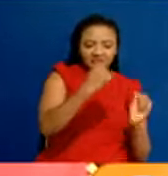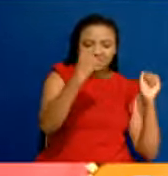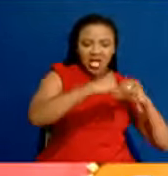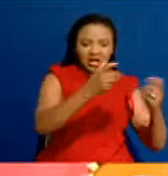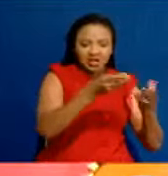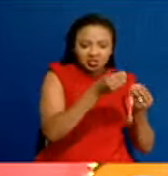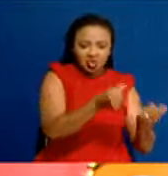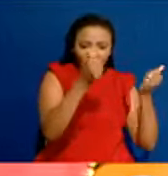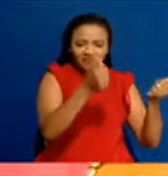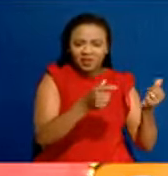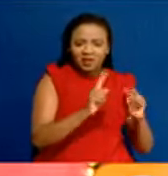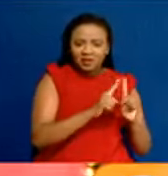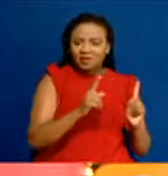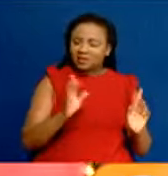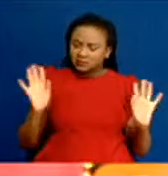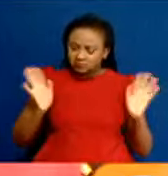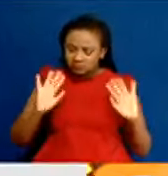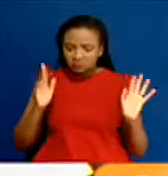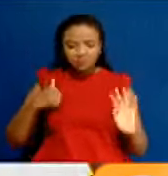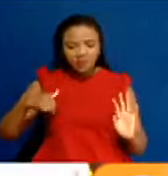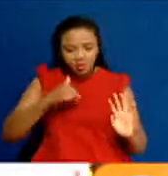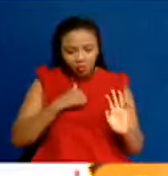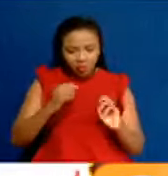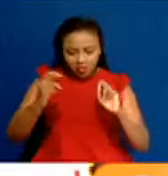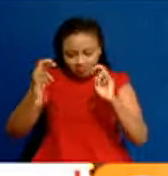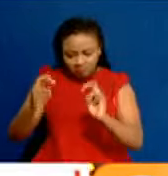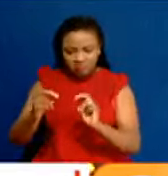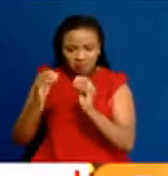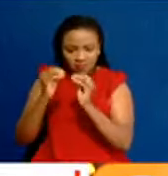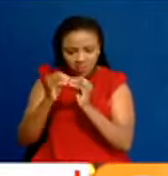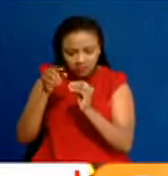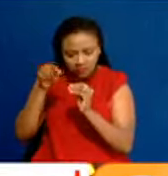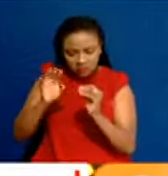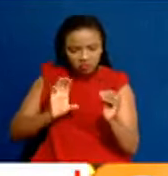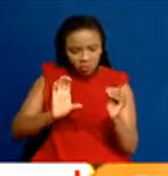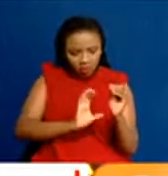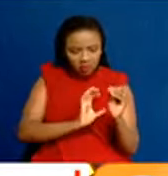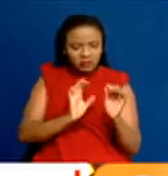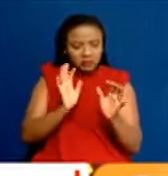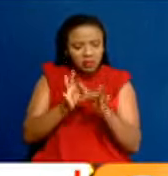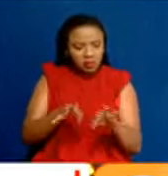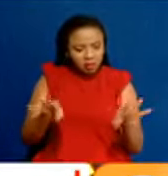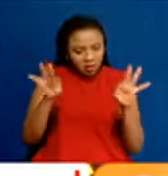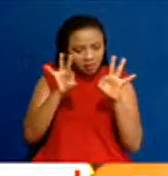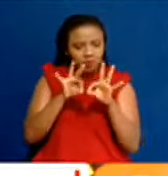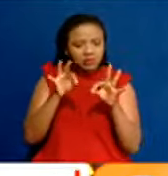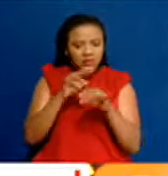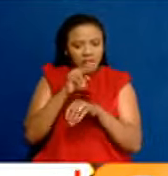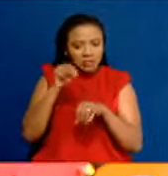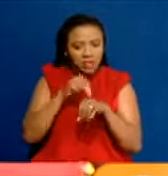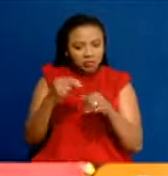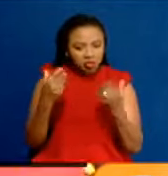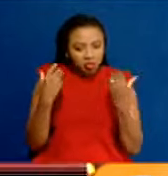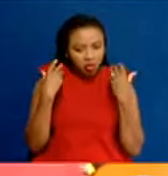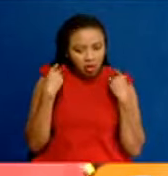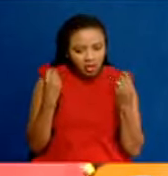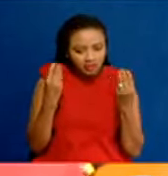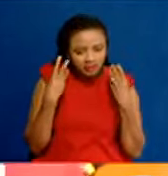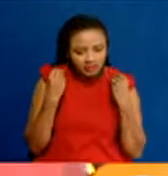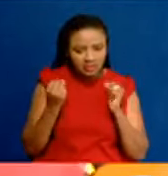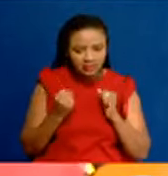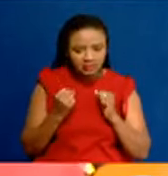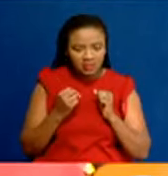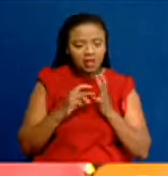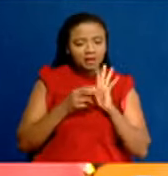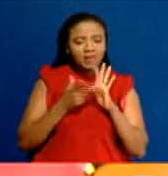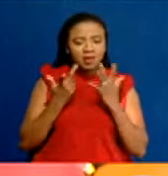the basis of utmost good faith. This is an important national exercise. And it will be